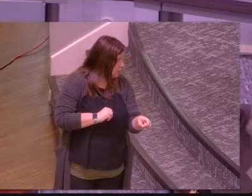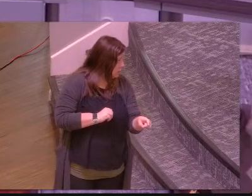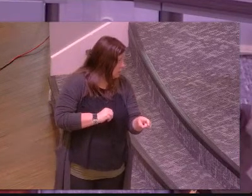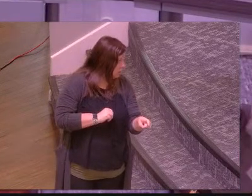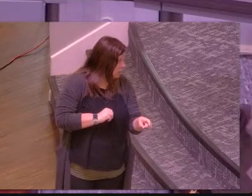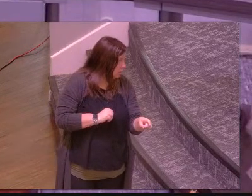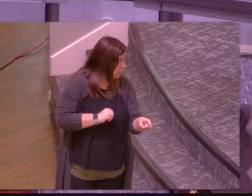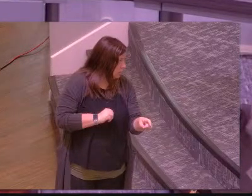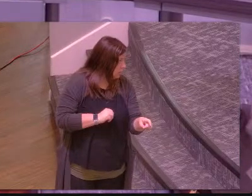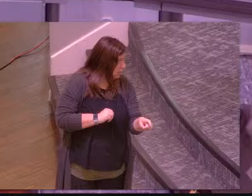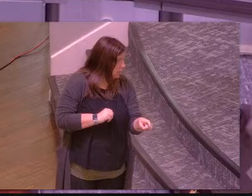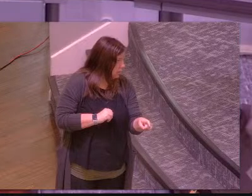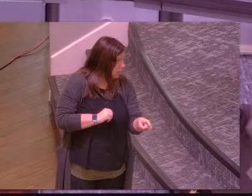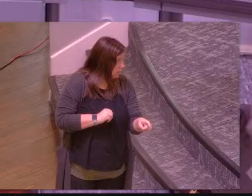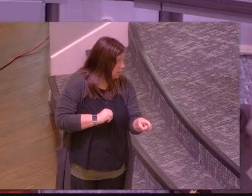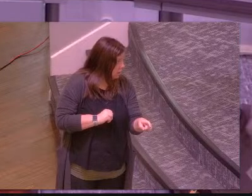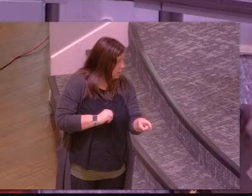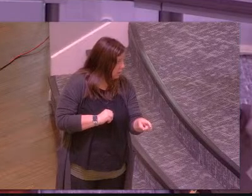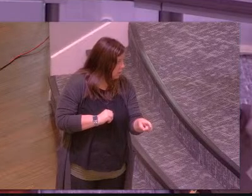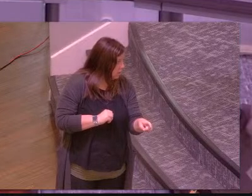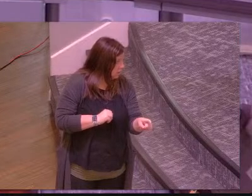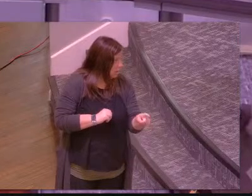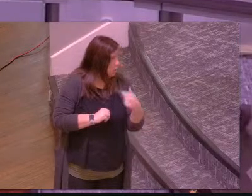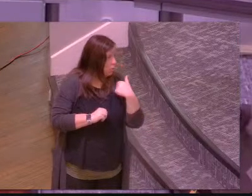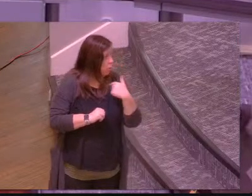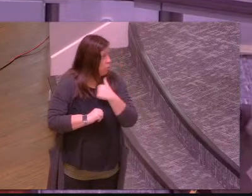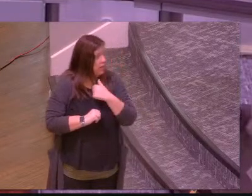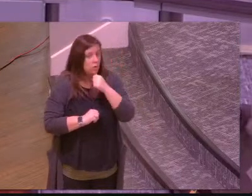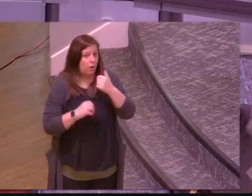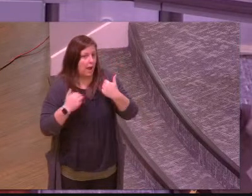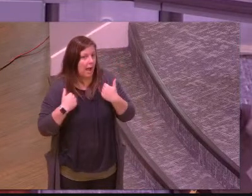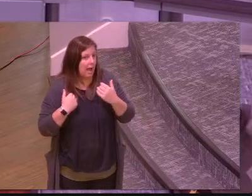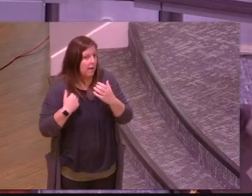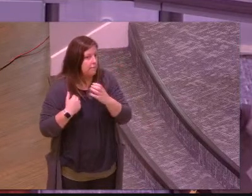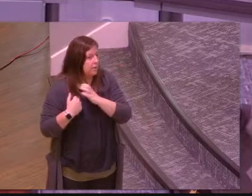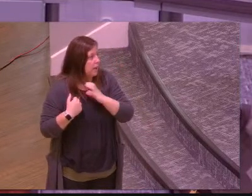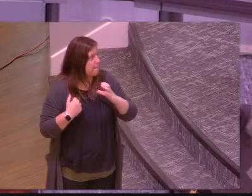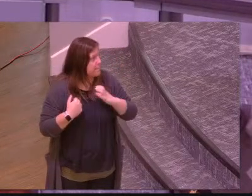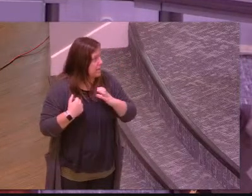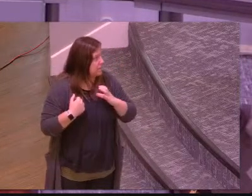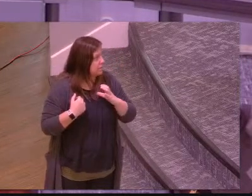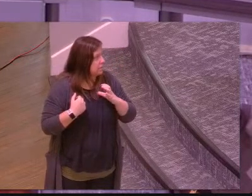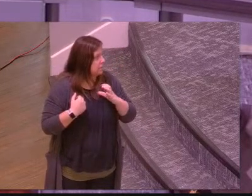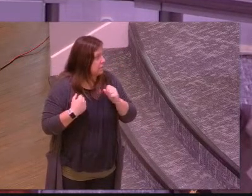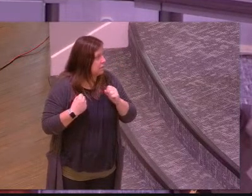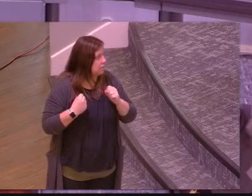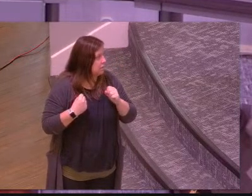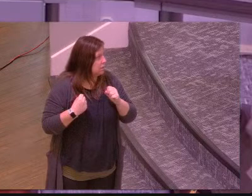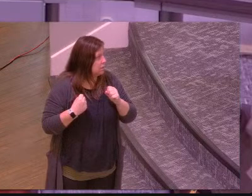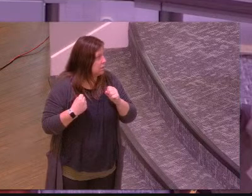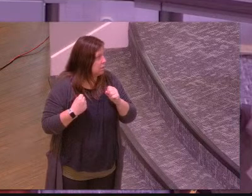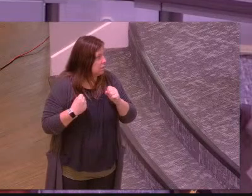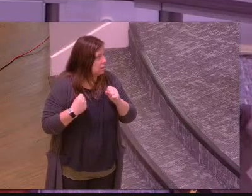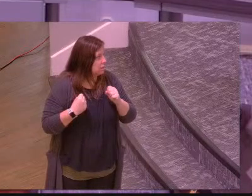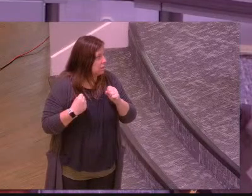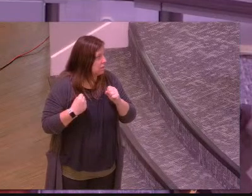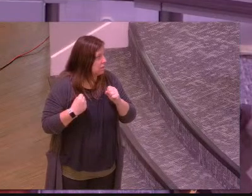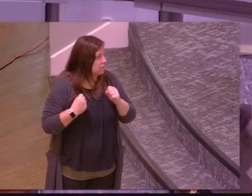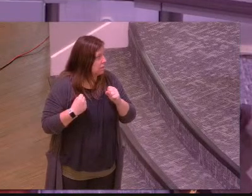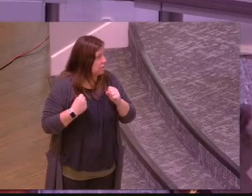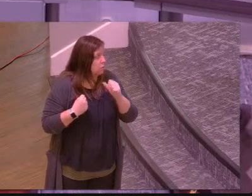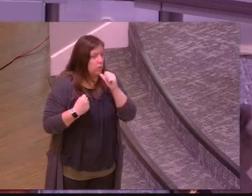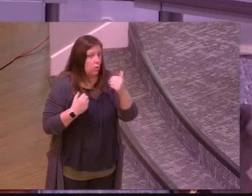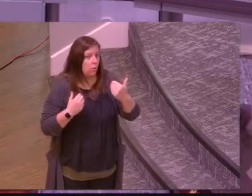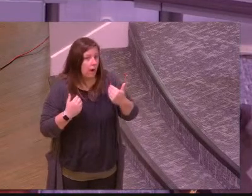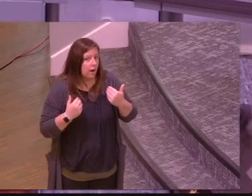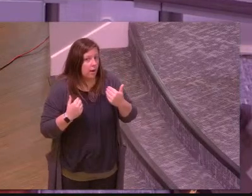committees. I don't think we've had that discussion as a board yet, and maybe it's a retreat item or a work session item where we literally sit down and